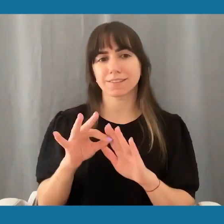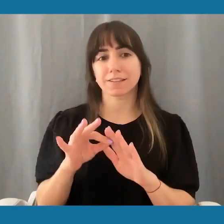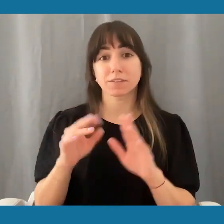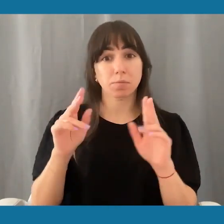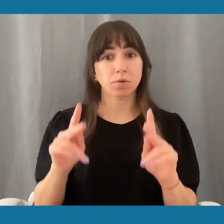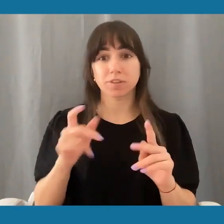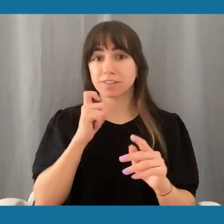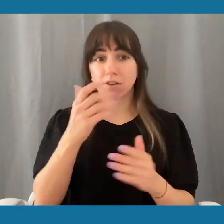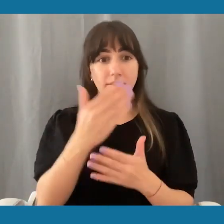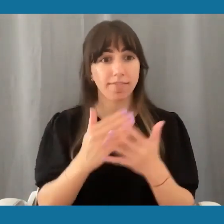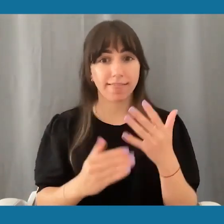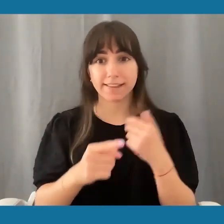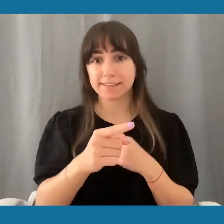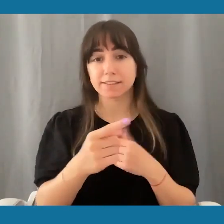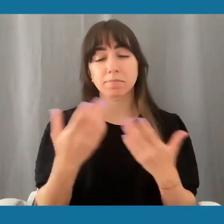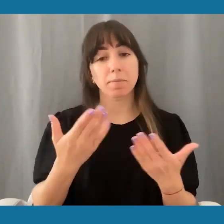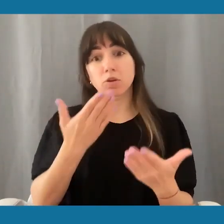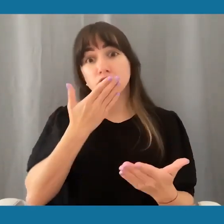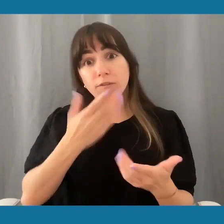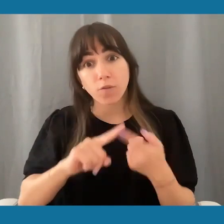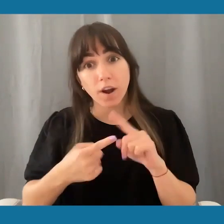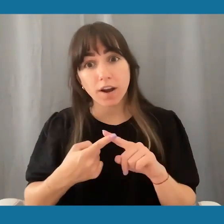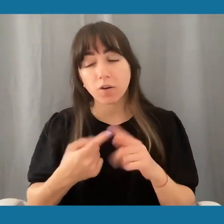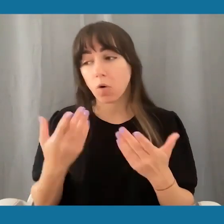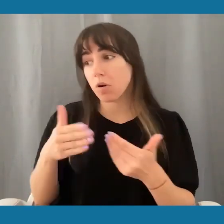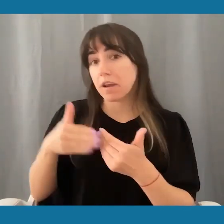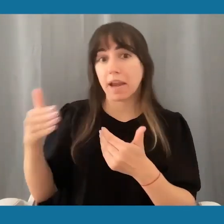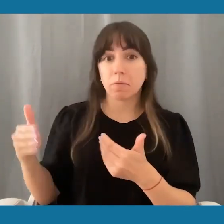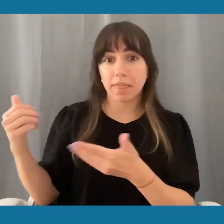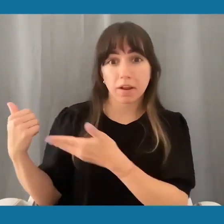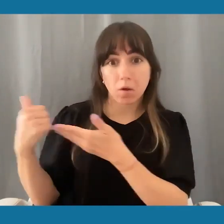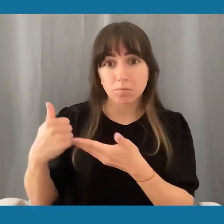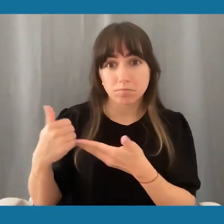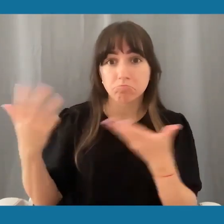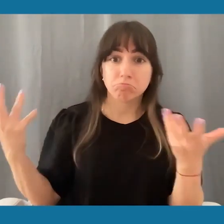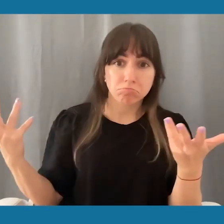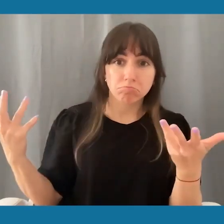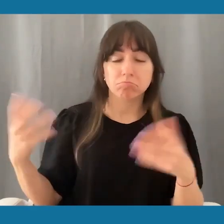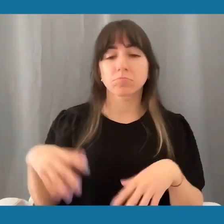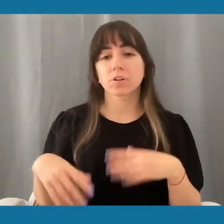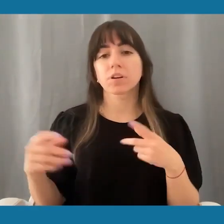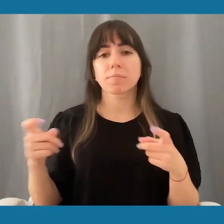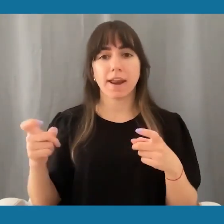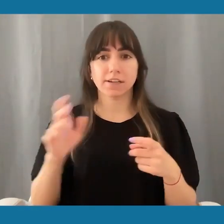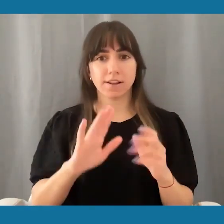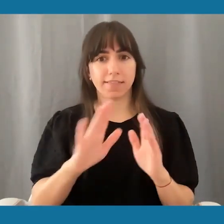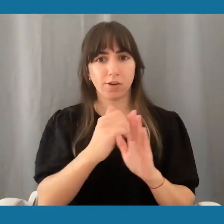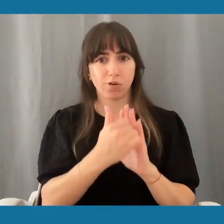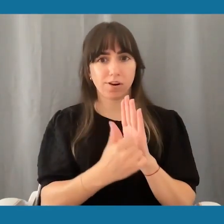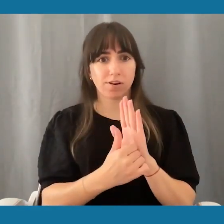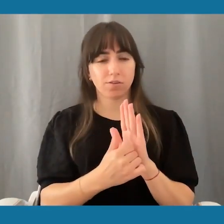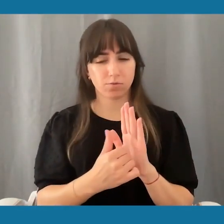a neighbor that assists them that can help them manage their ABLE account. They can actually appoint that individual if they choose to.